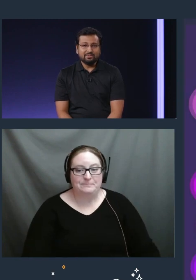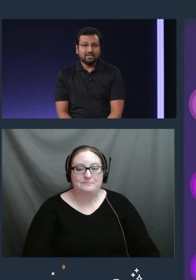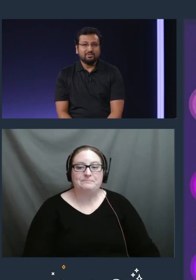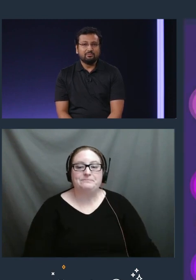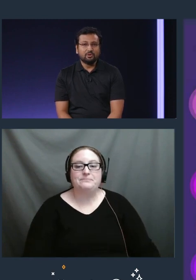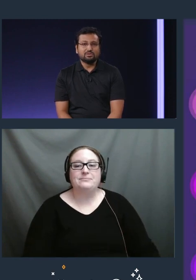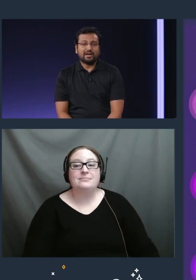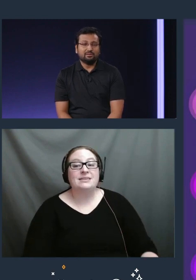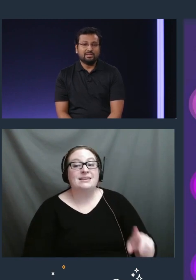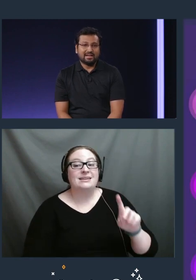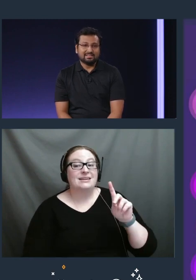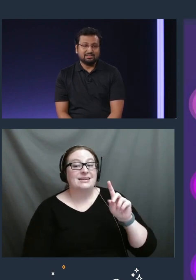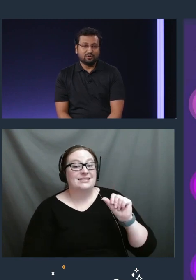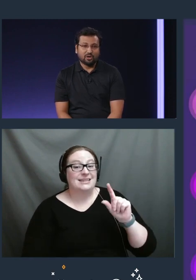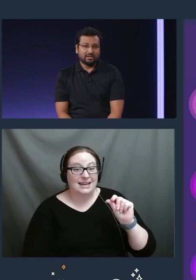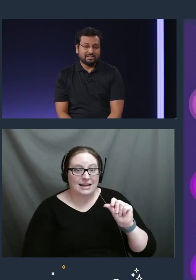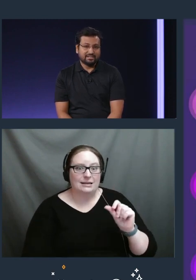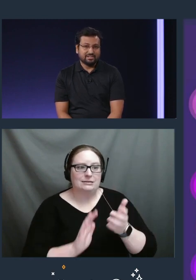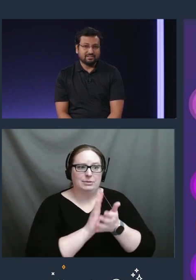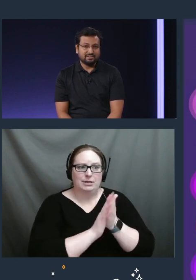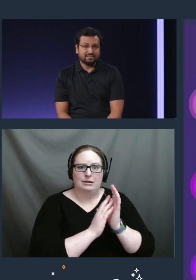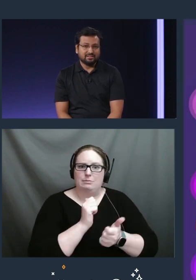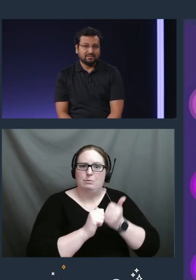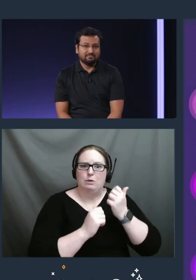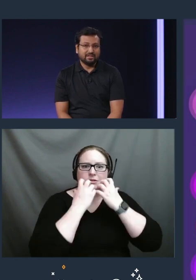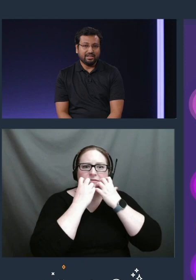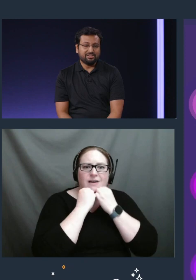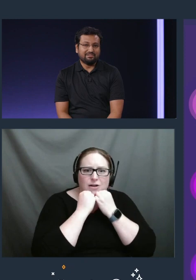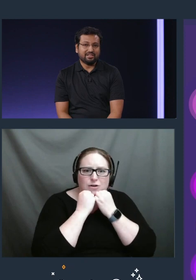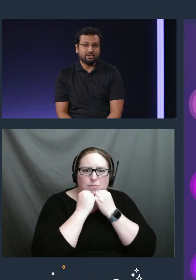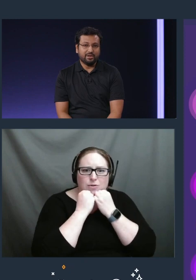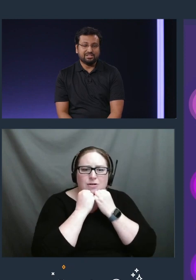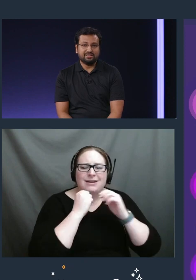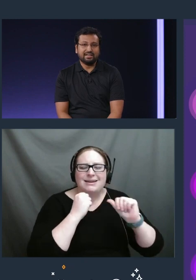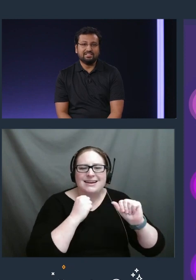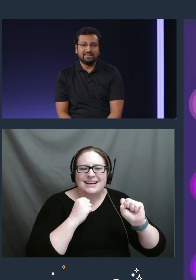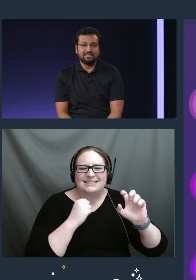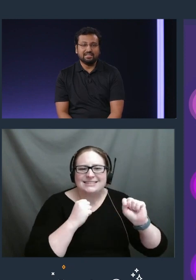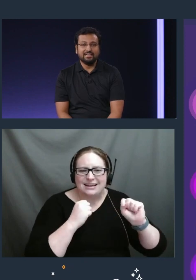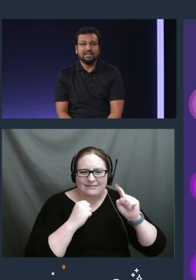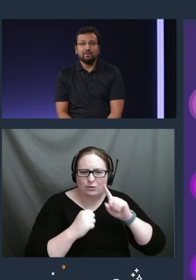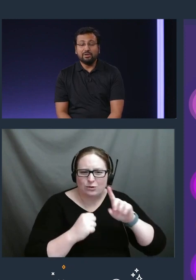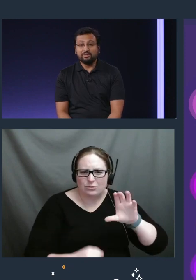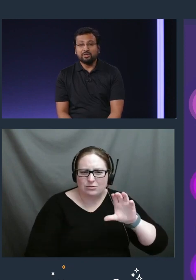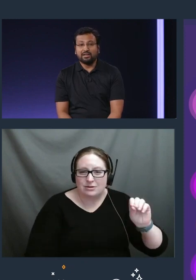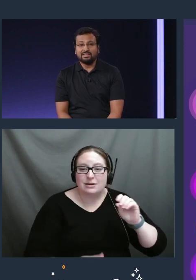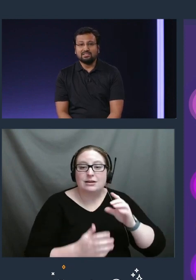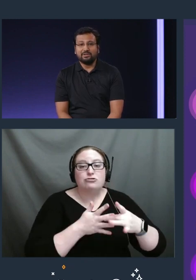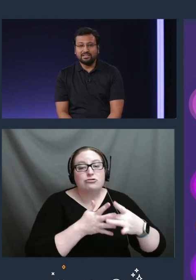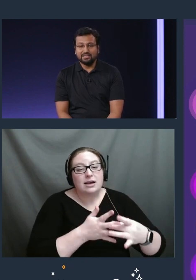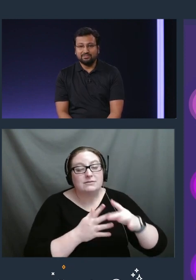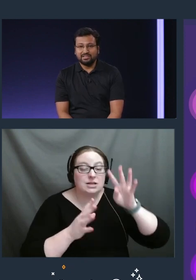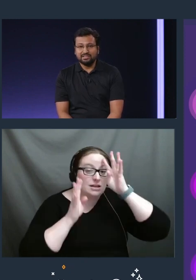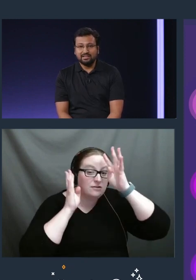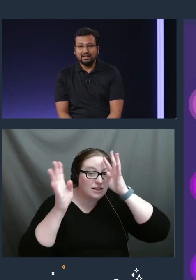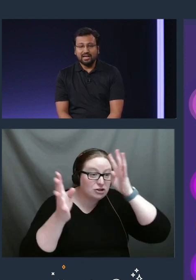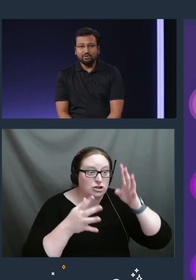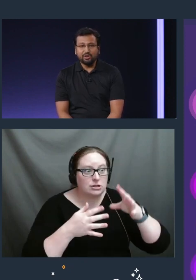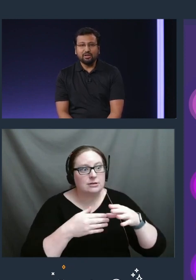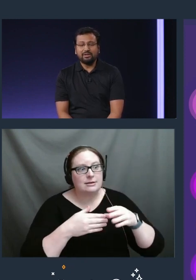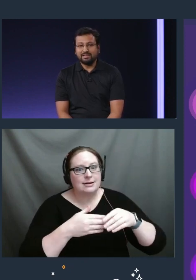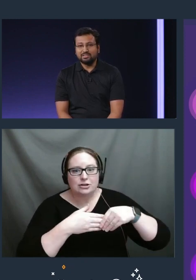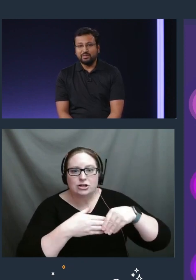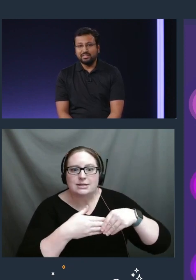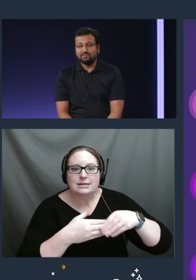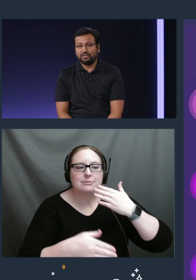Data has become the most valuable asset for organizations. It drives innovation, agility, better products, better services, and